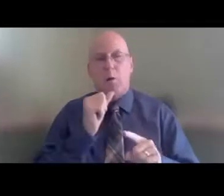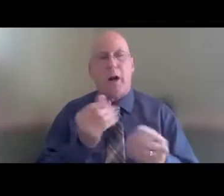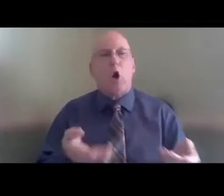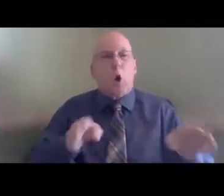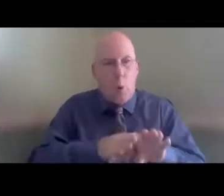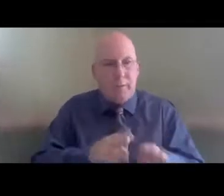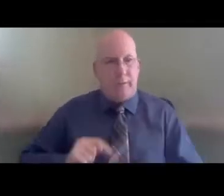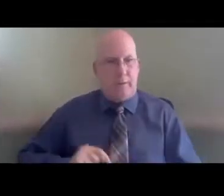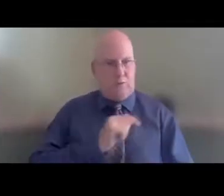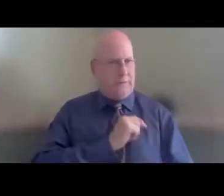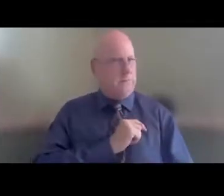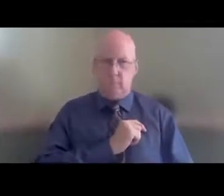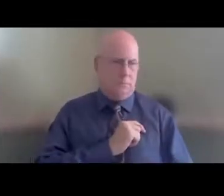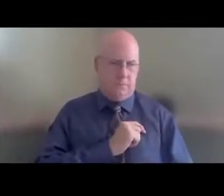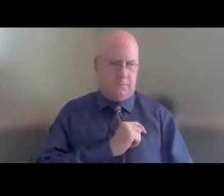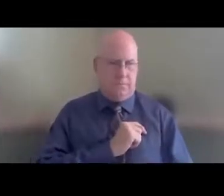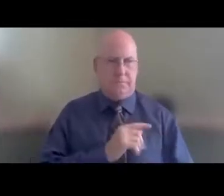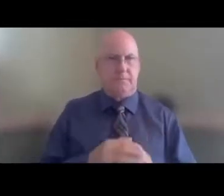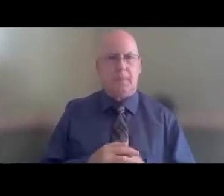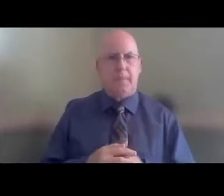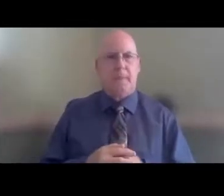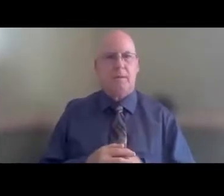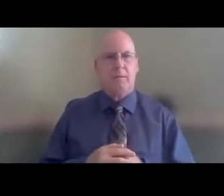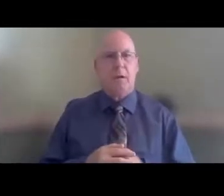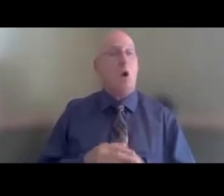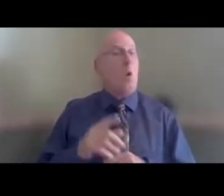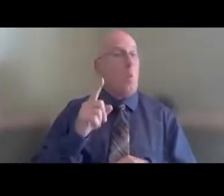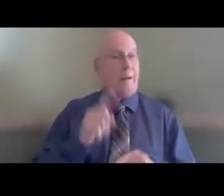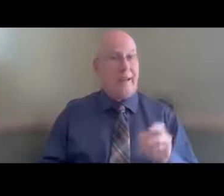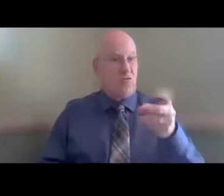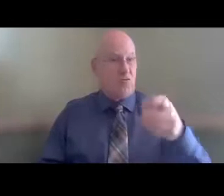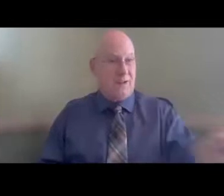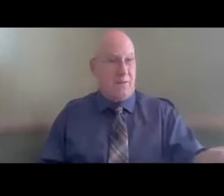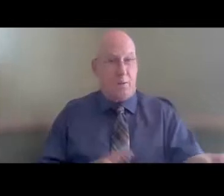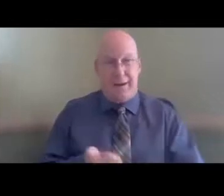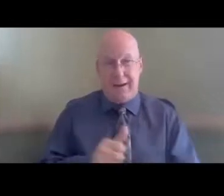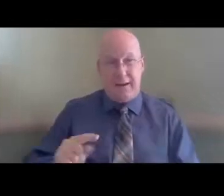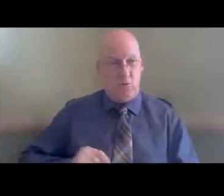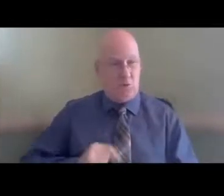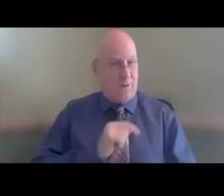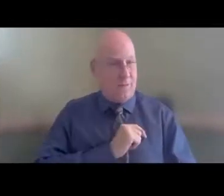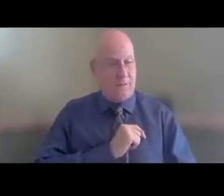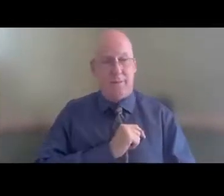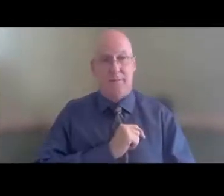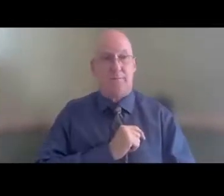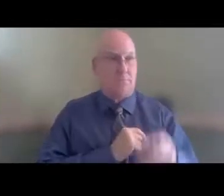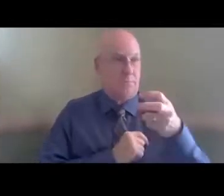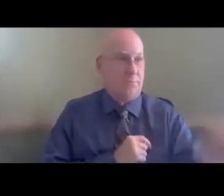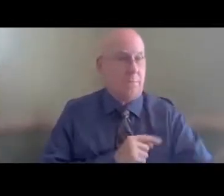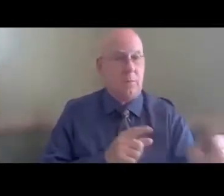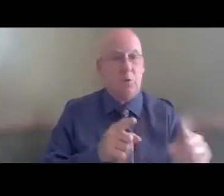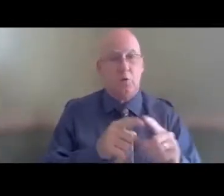still. Okay. And we cannot transfer any of these trusts outright to an